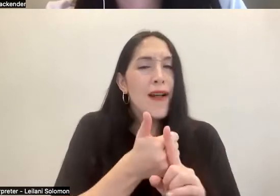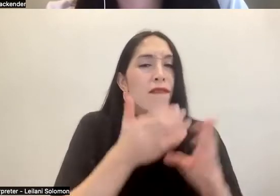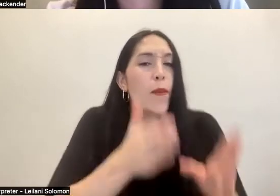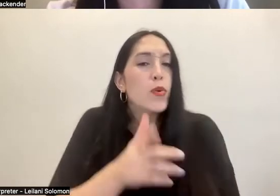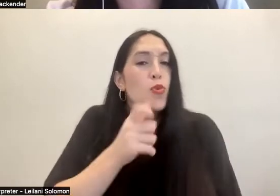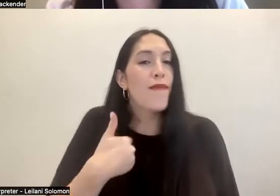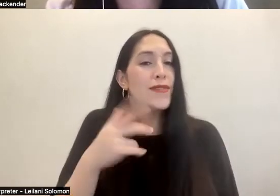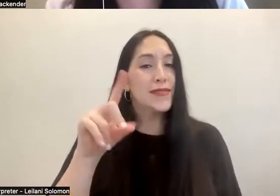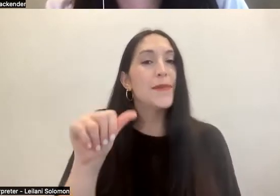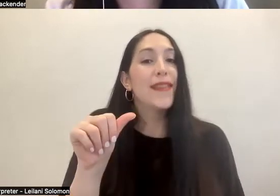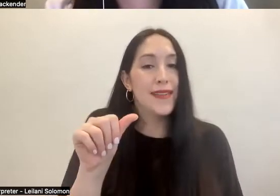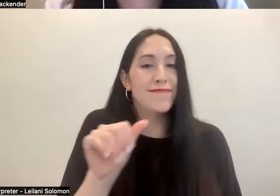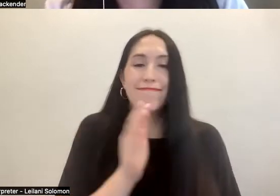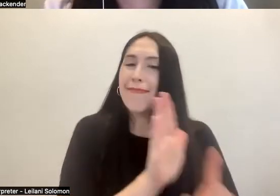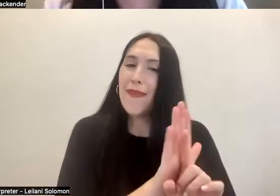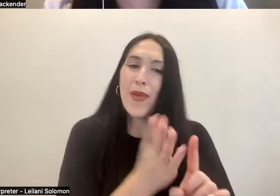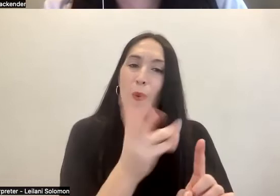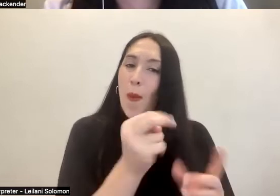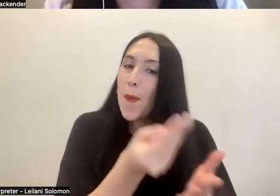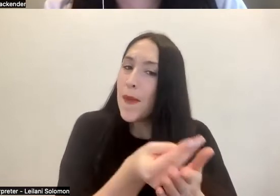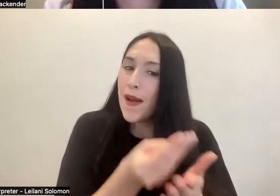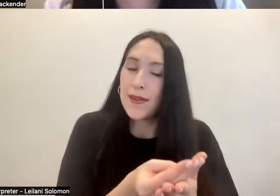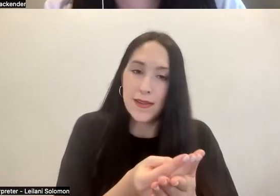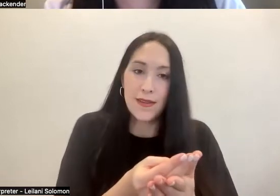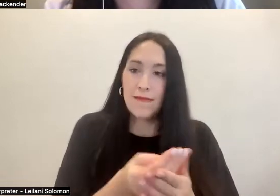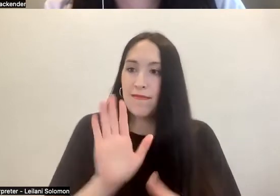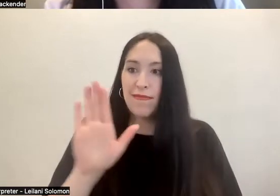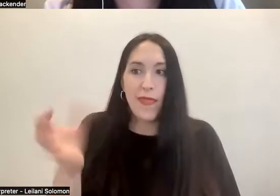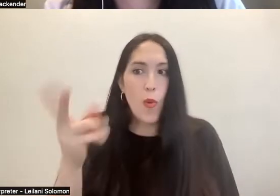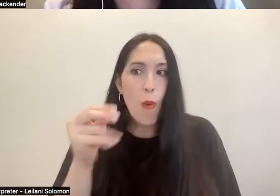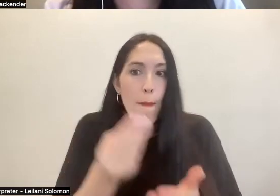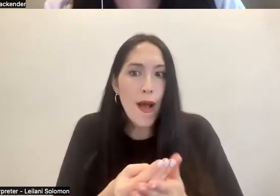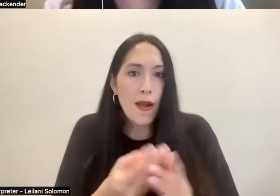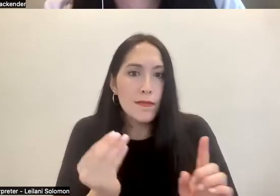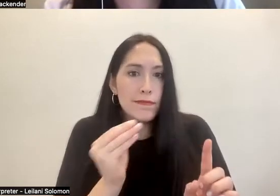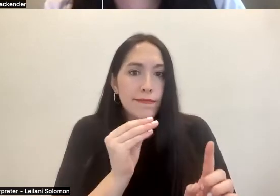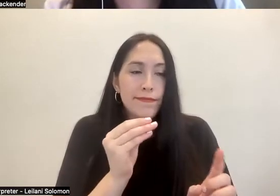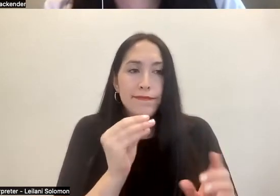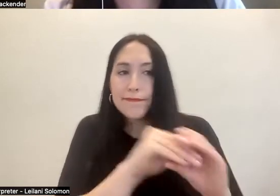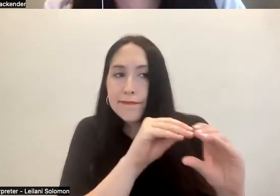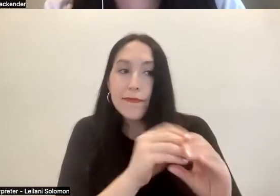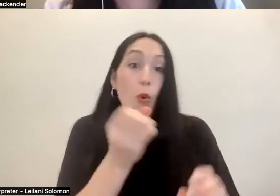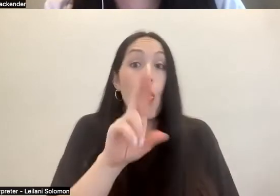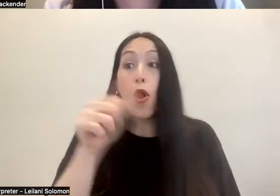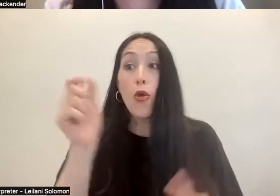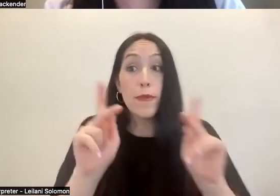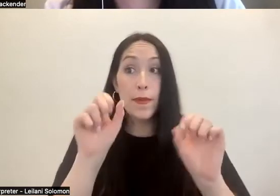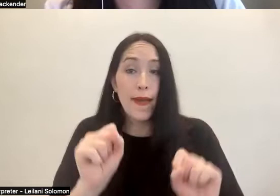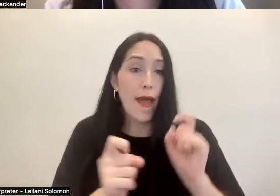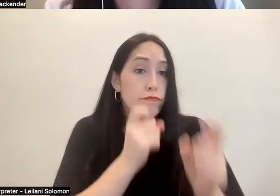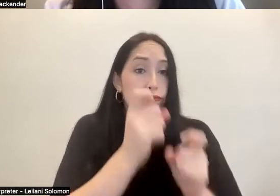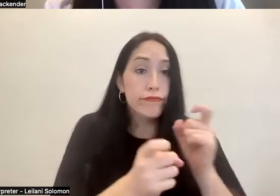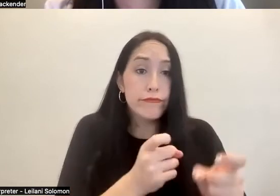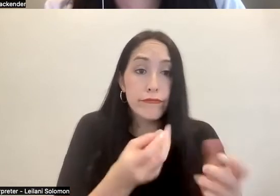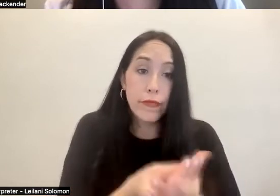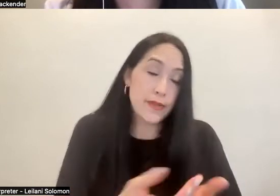their funds, they get to own it. They can put their own money in it, or other people can. But sometimes, they might not have